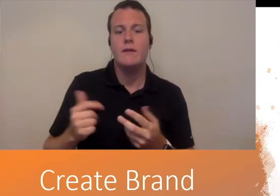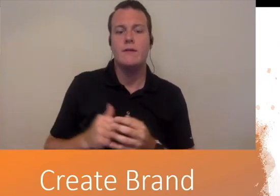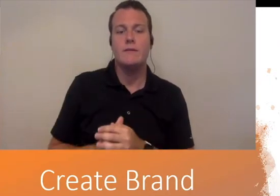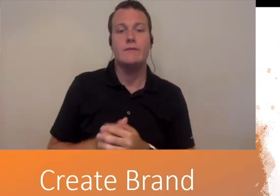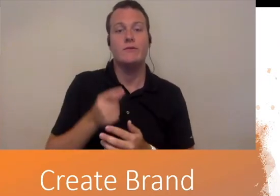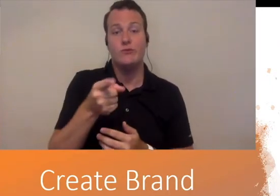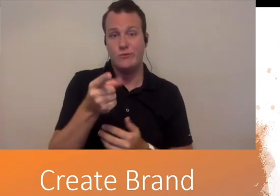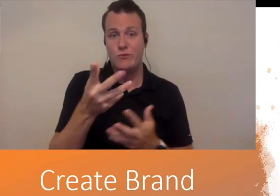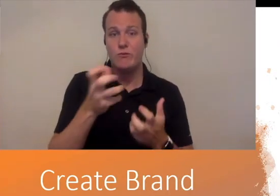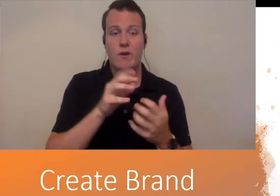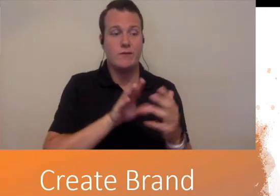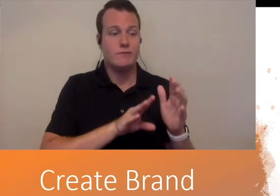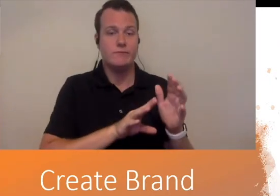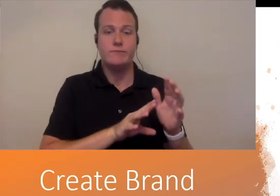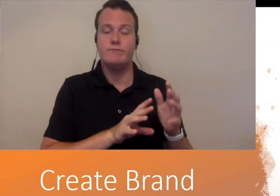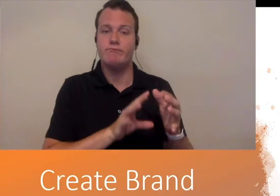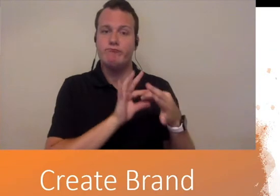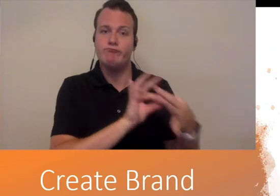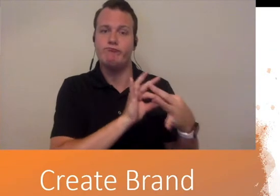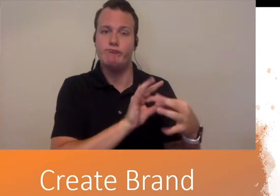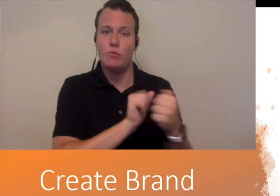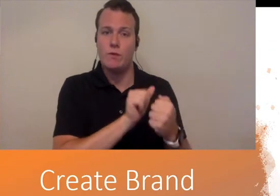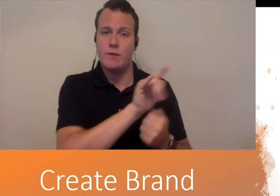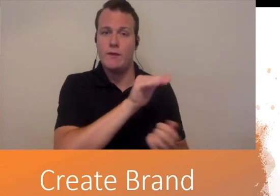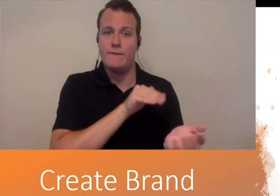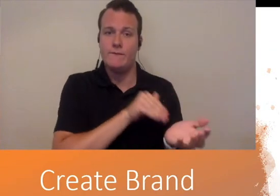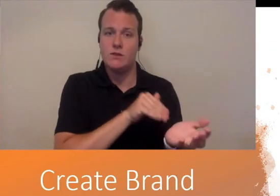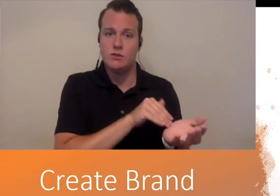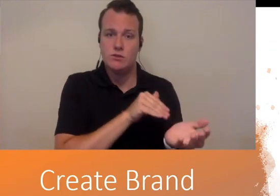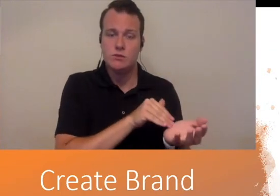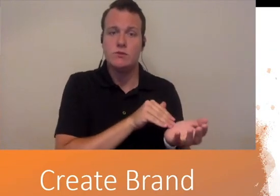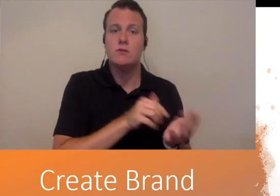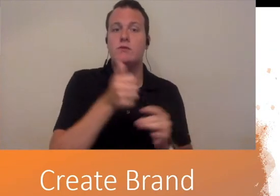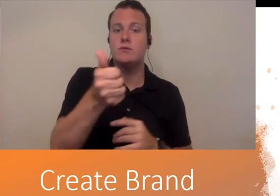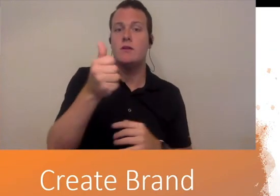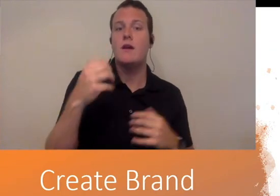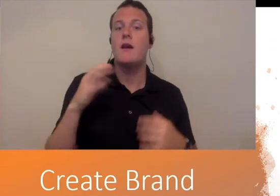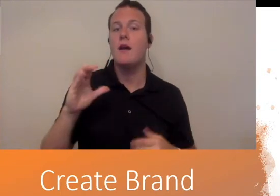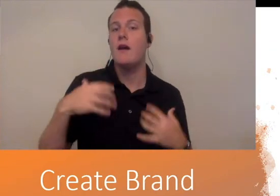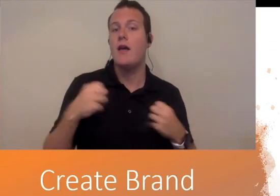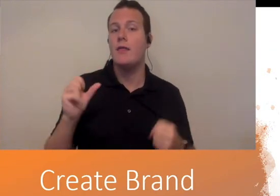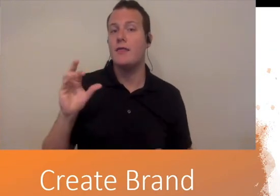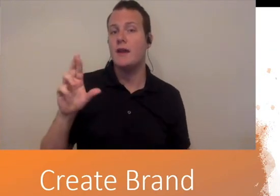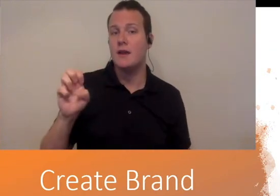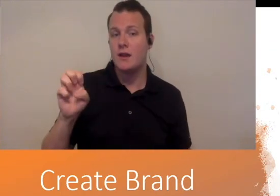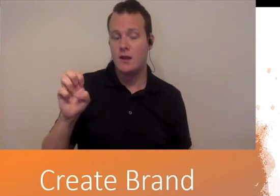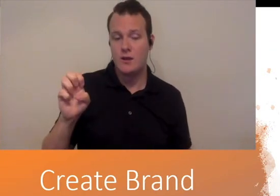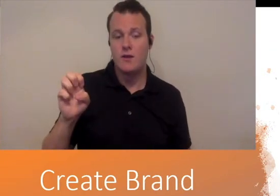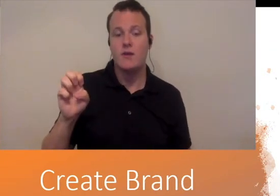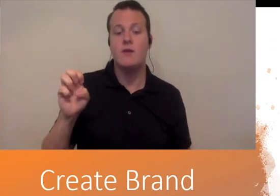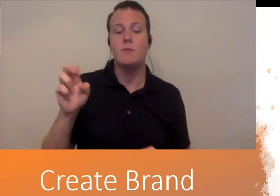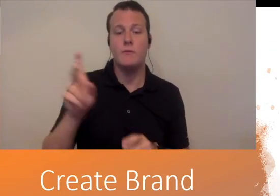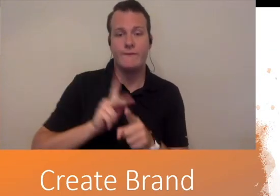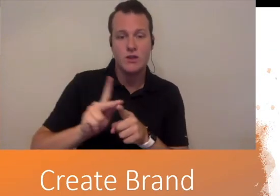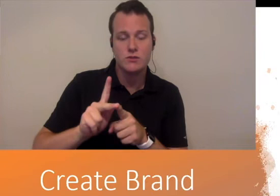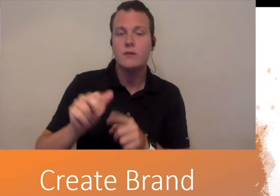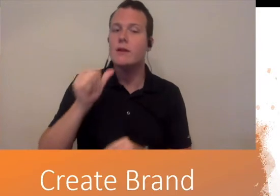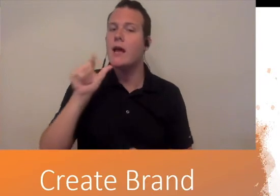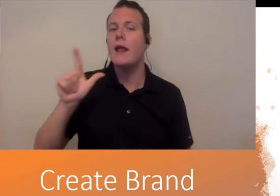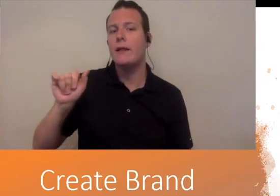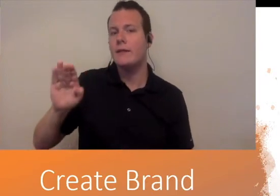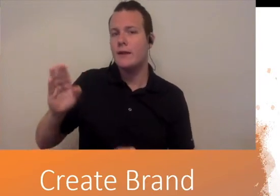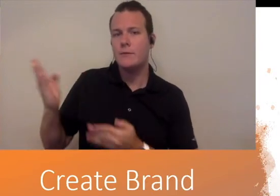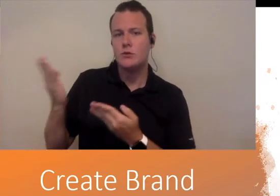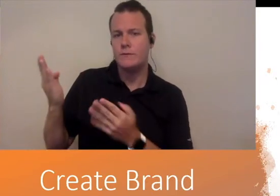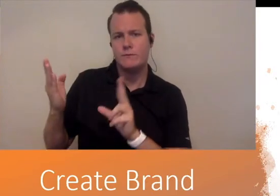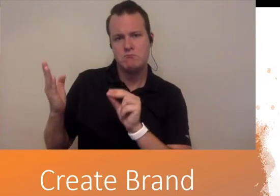relationship with that physician, that you are a healthcare professional, that you're not a laboratory service, but that you